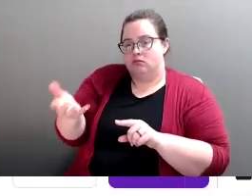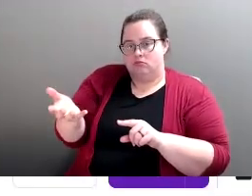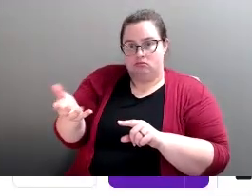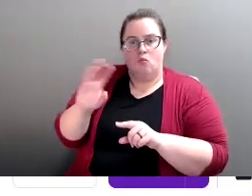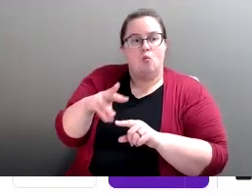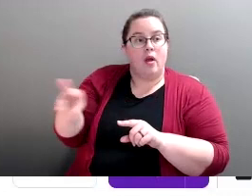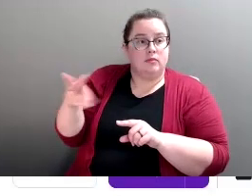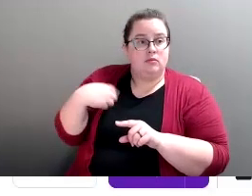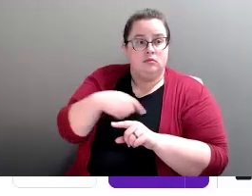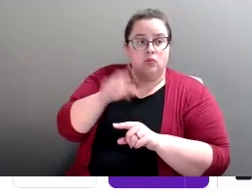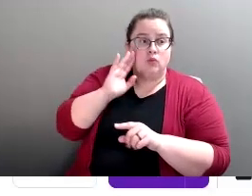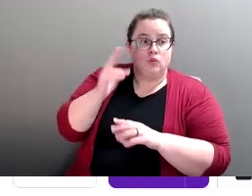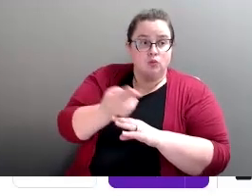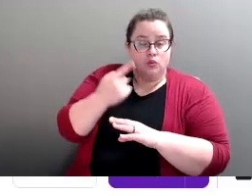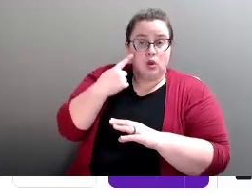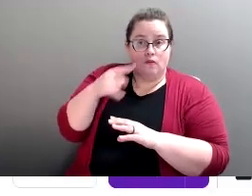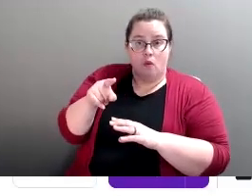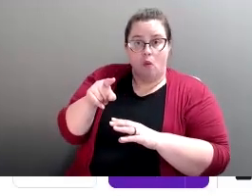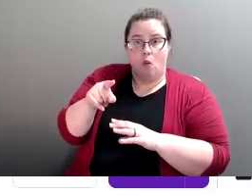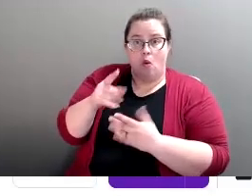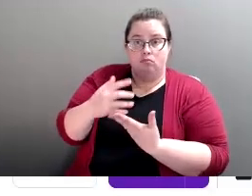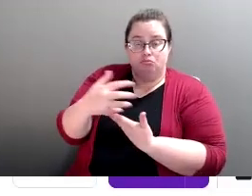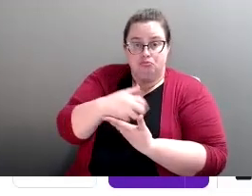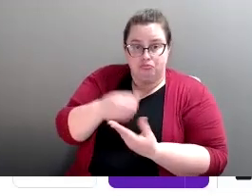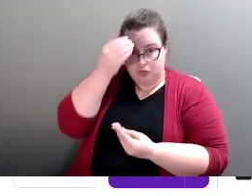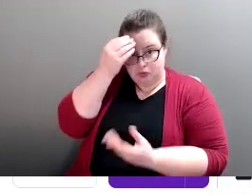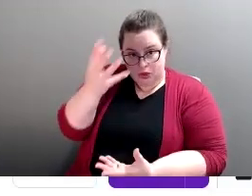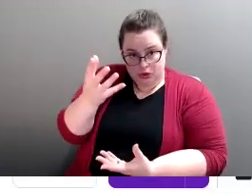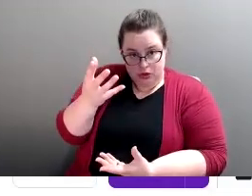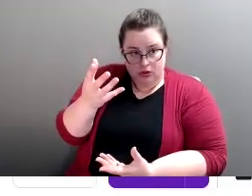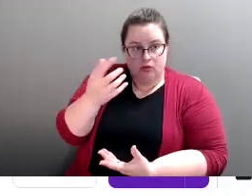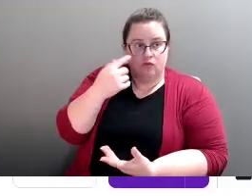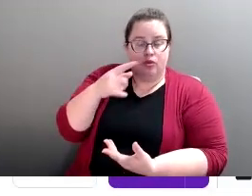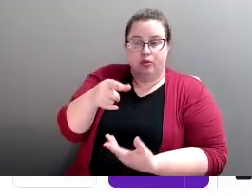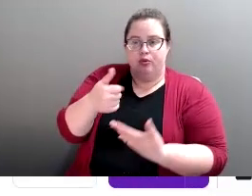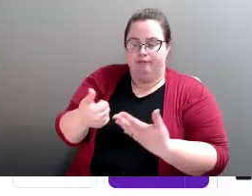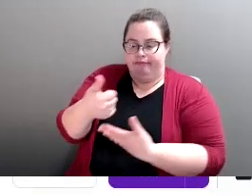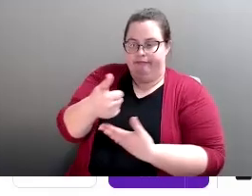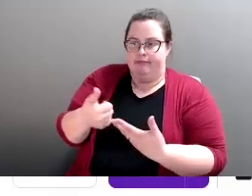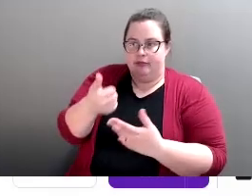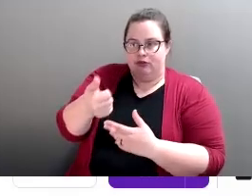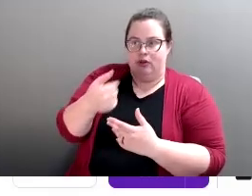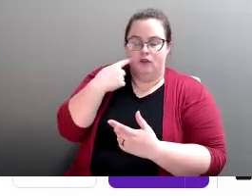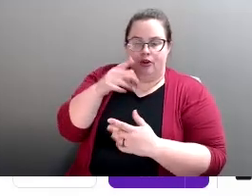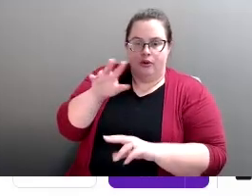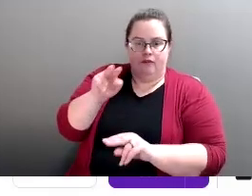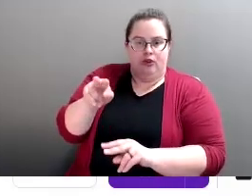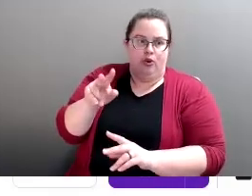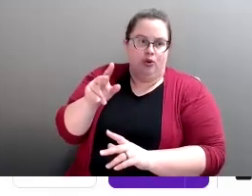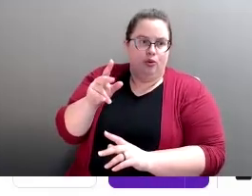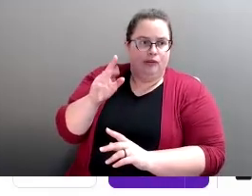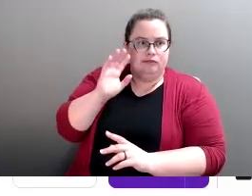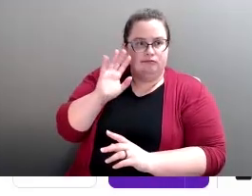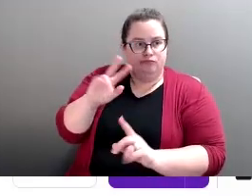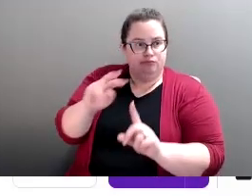site that we're going to use for both getting some information about where you would rank yourself as far as your view of AI and then what you might